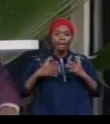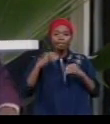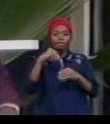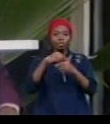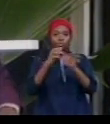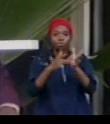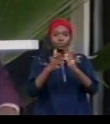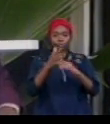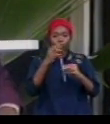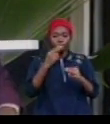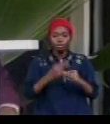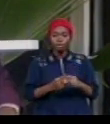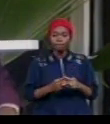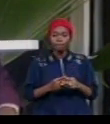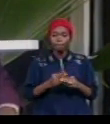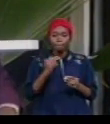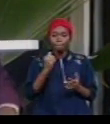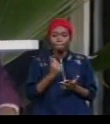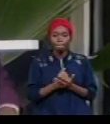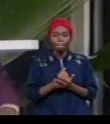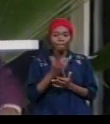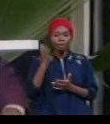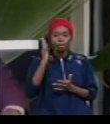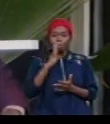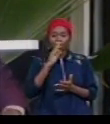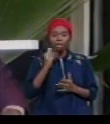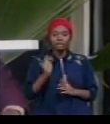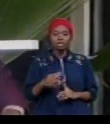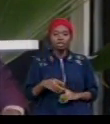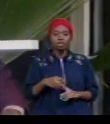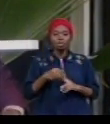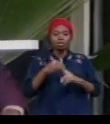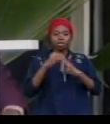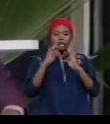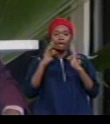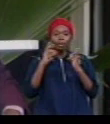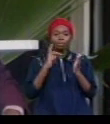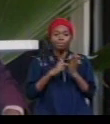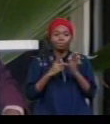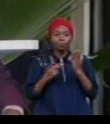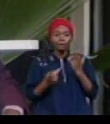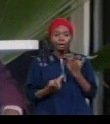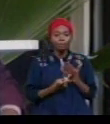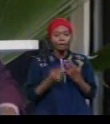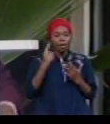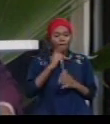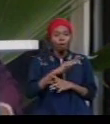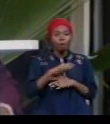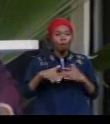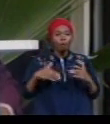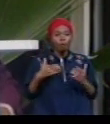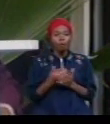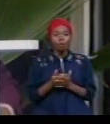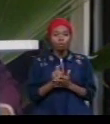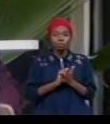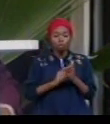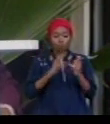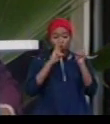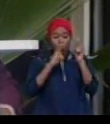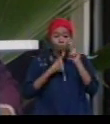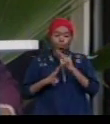name. There be a special banquet for all those watching